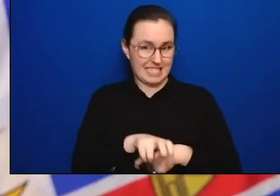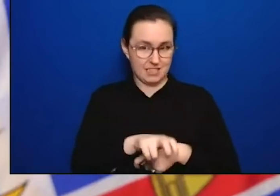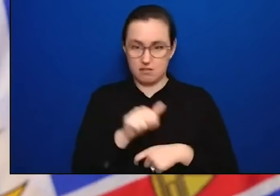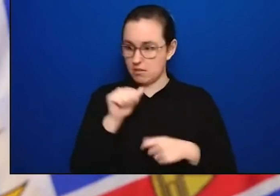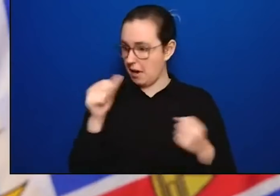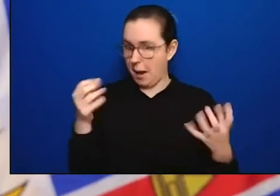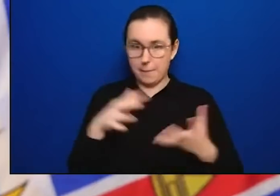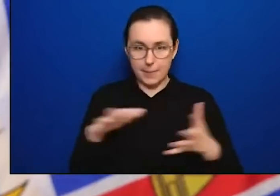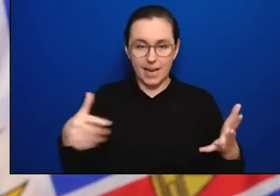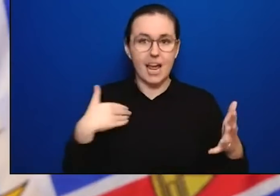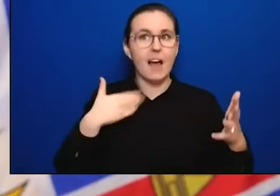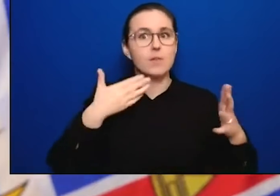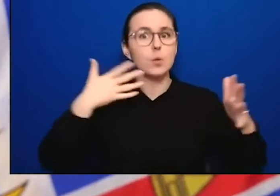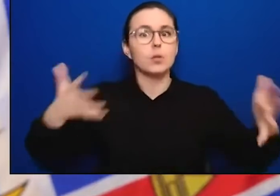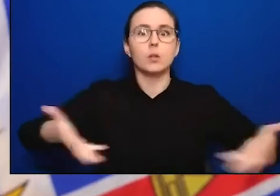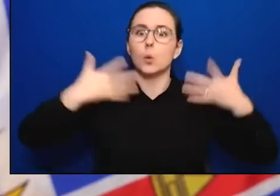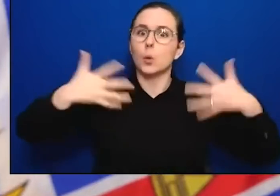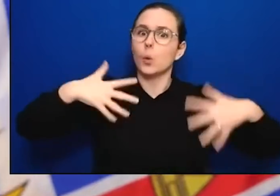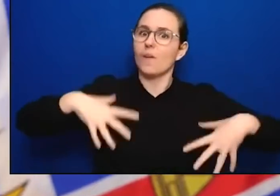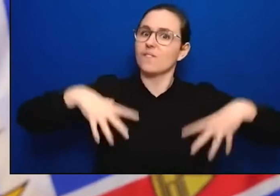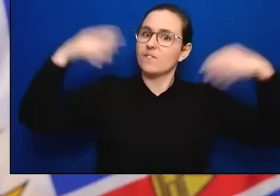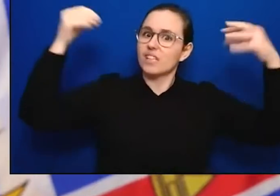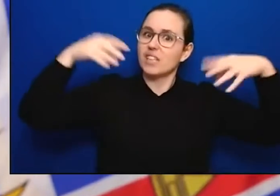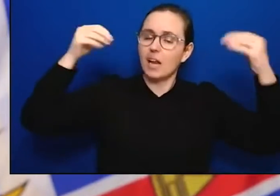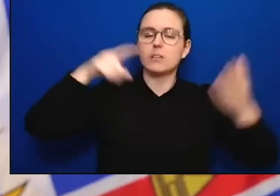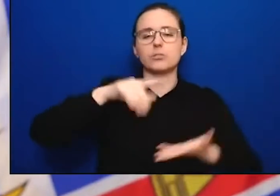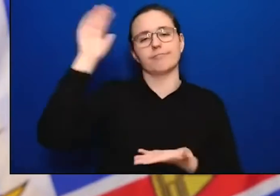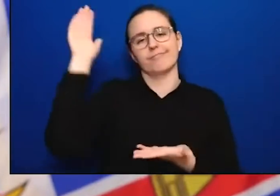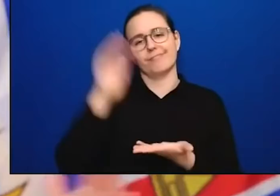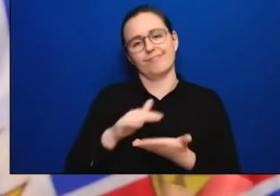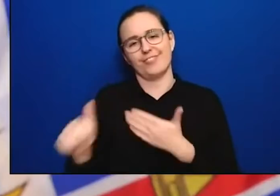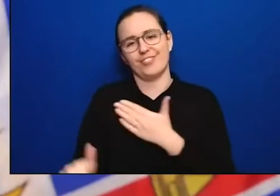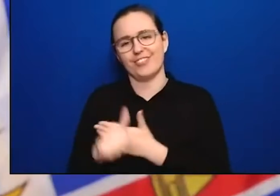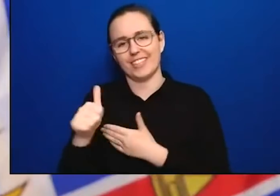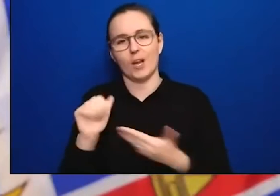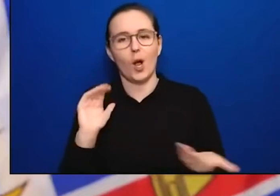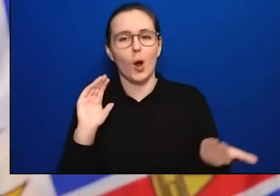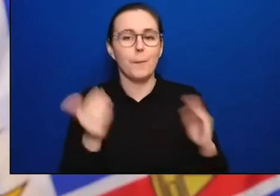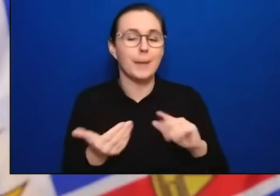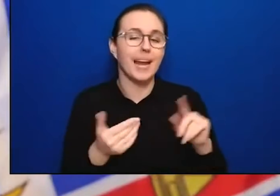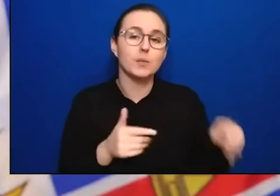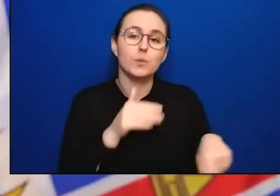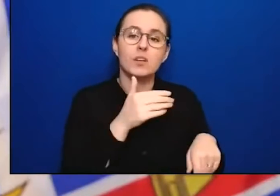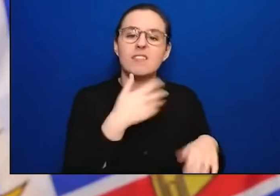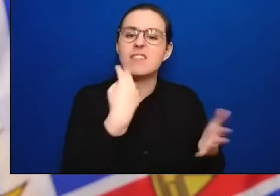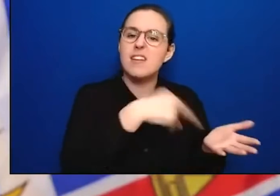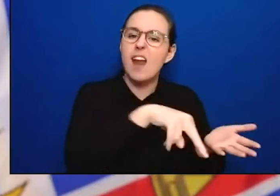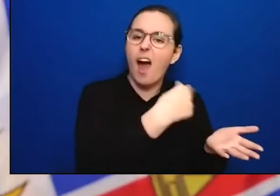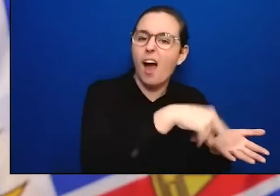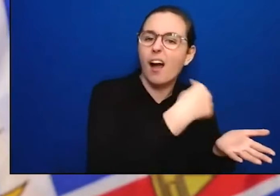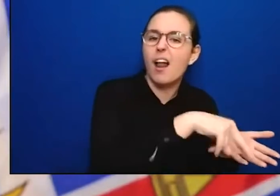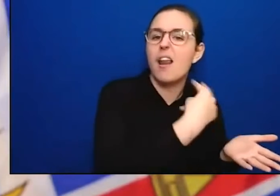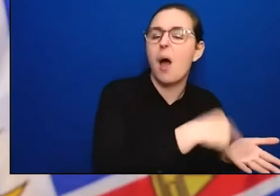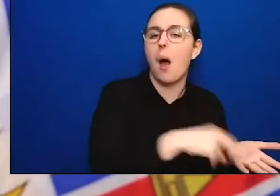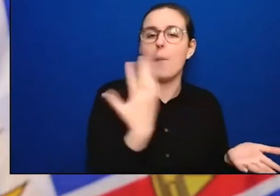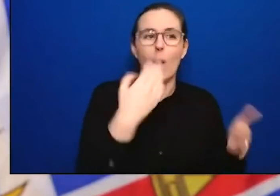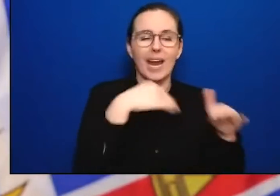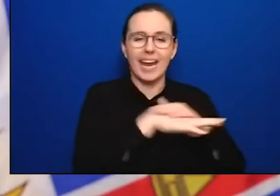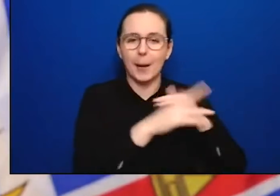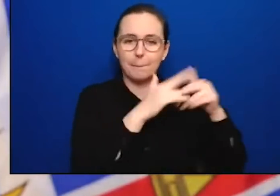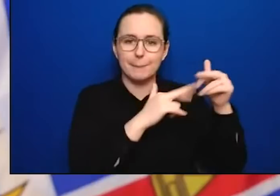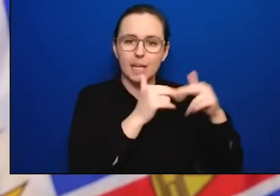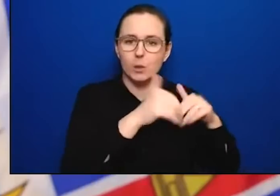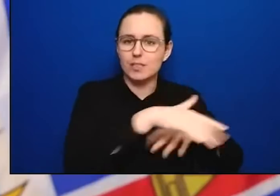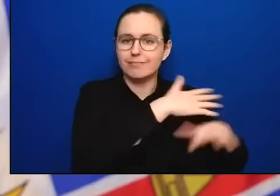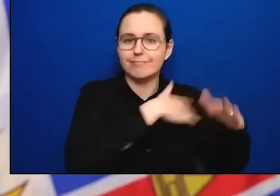that some people, but when you're at a seat with very small number of people around you and a large amount of space, it's much less risky than when you're